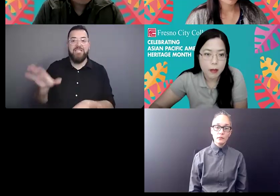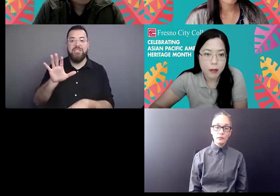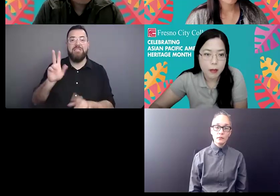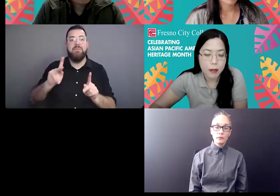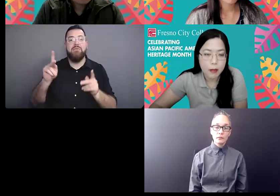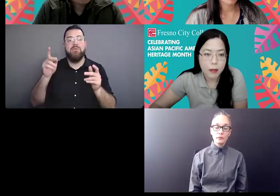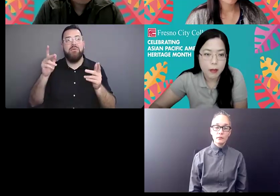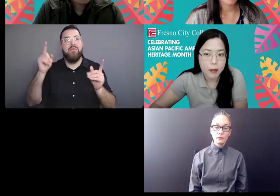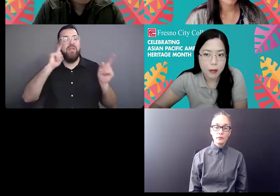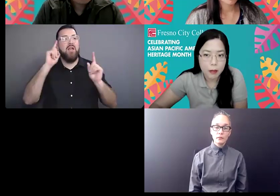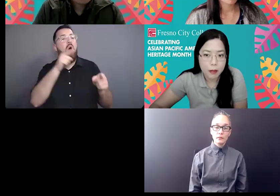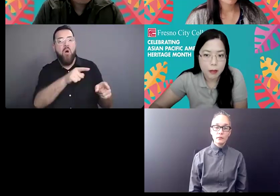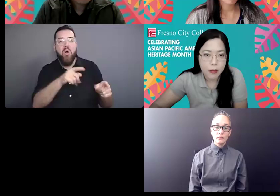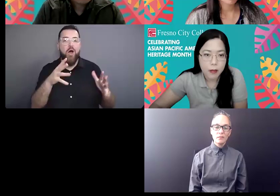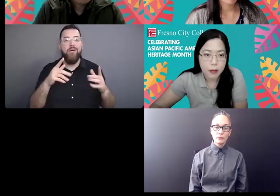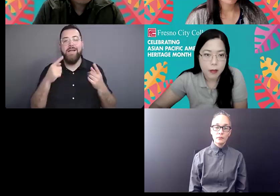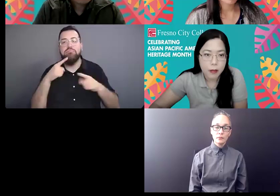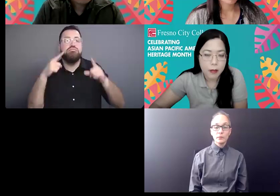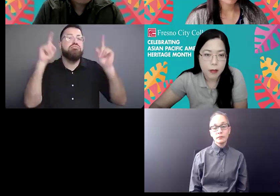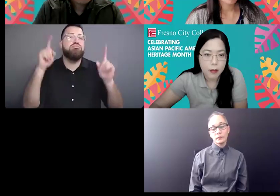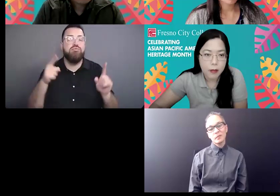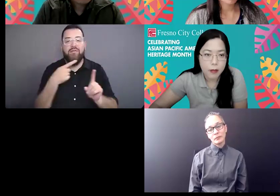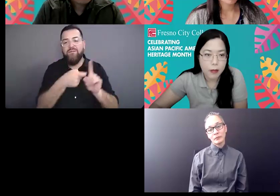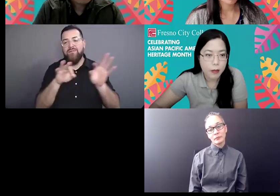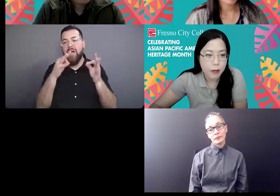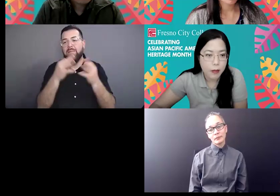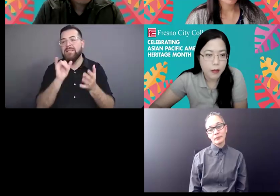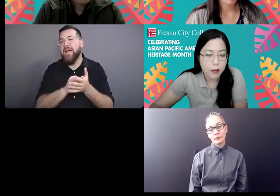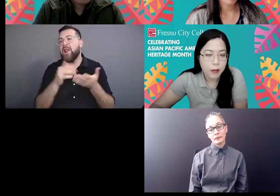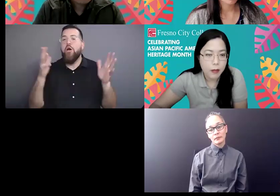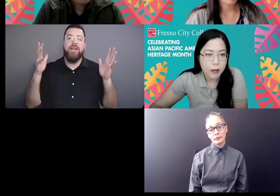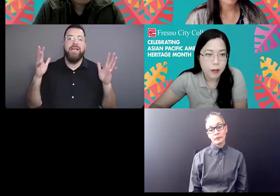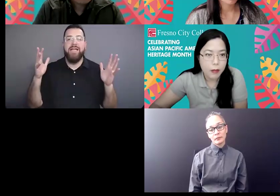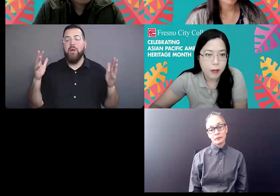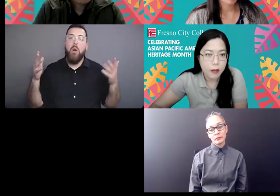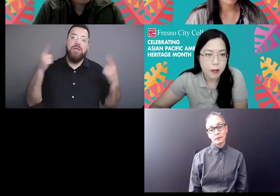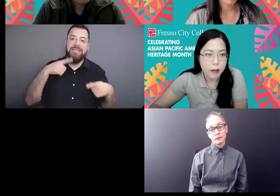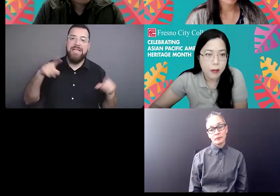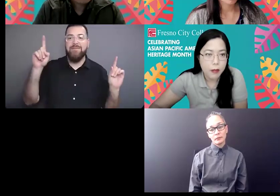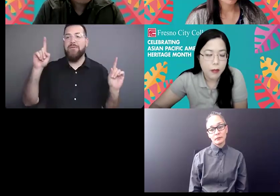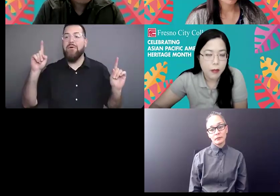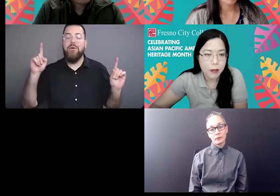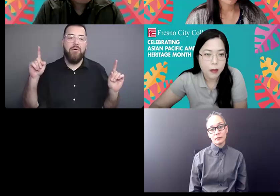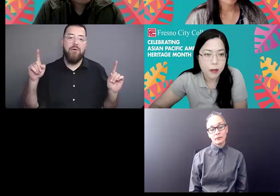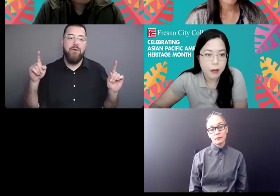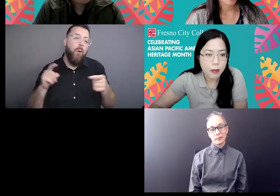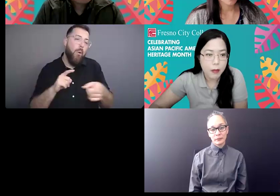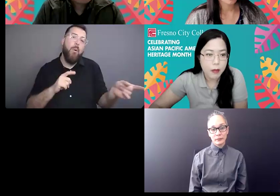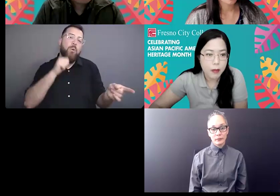achieving, we come from families that are all, you know, already very successful, and so we don't need a lot of